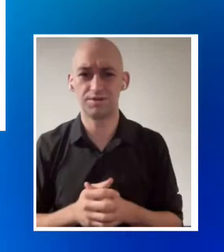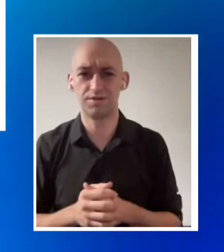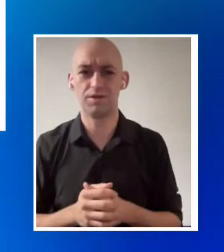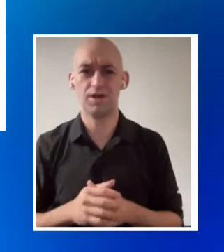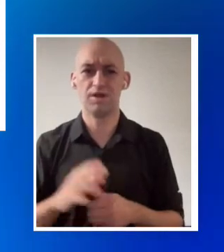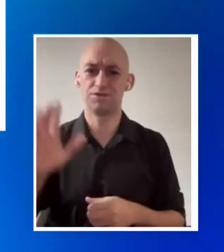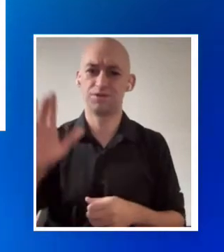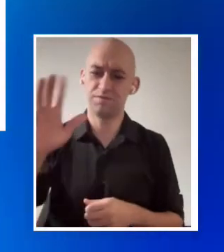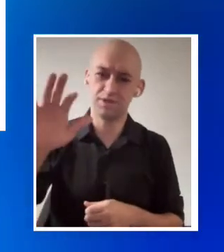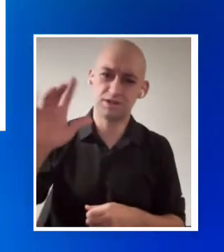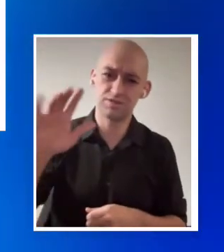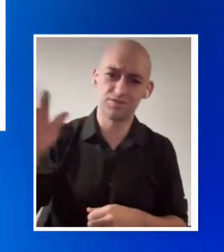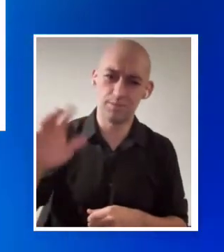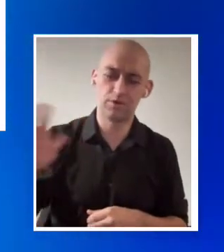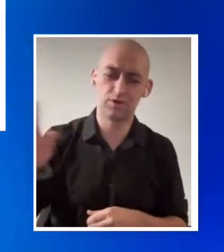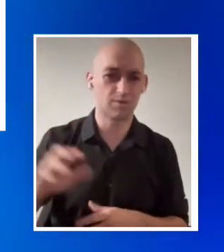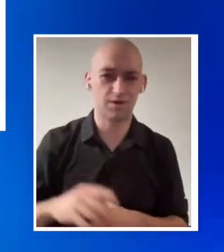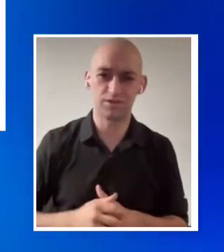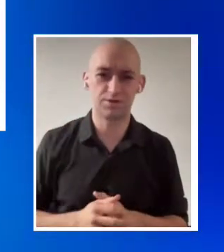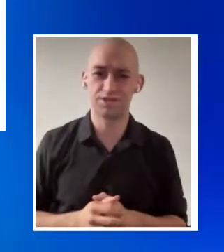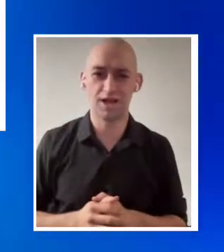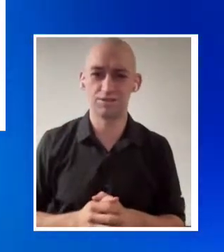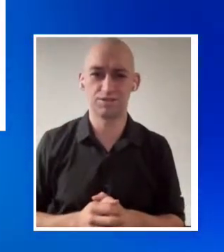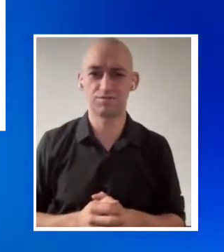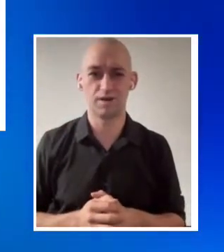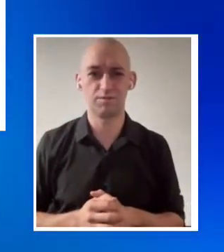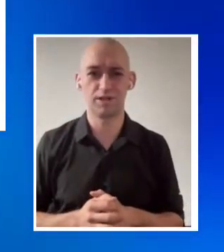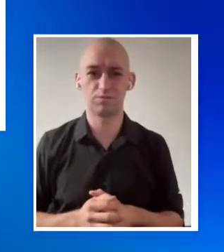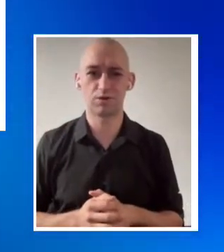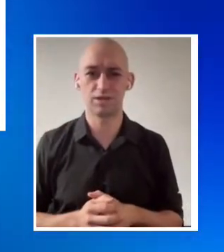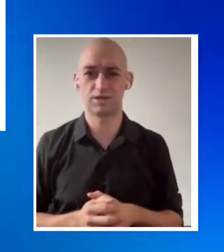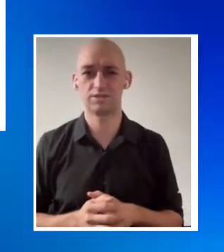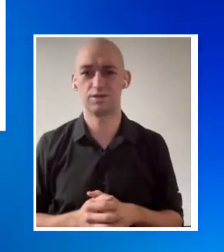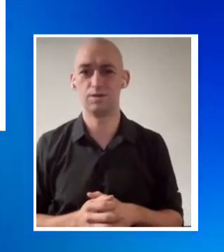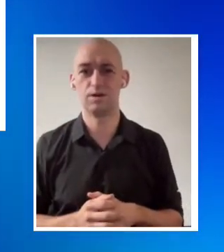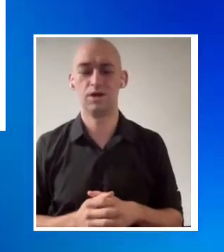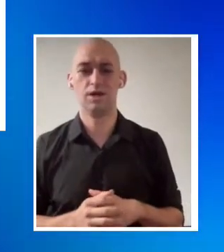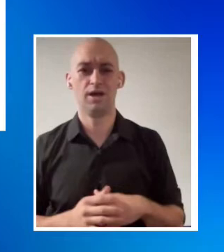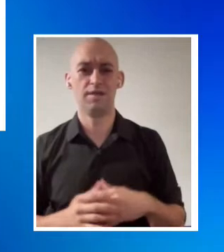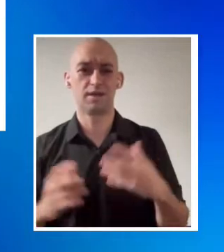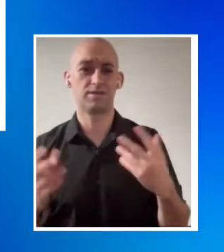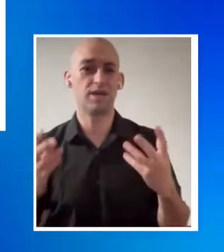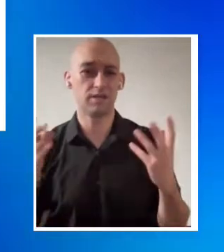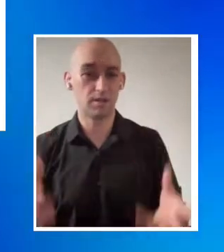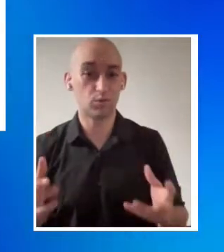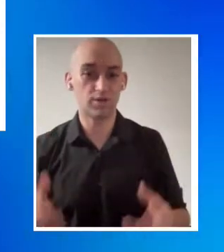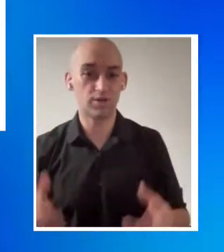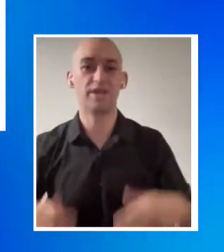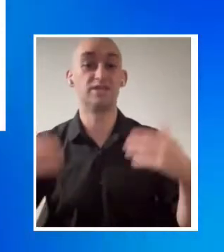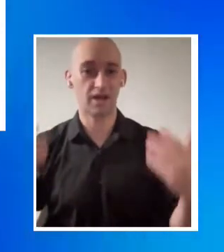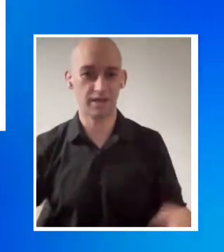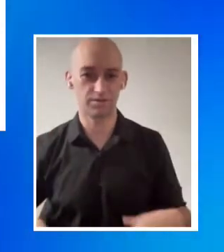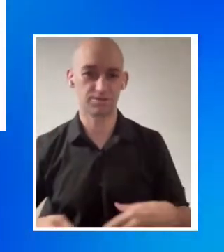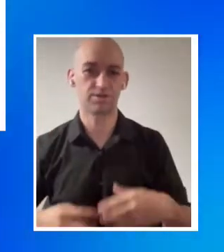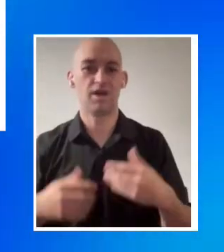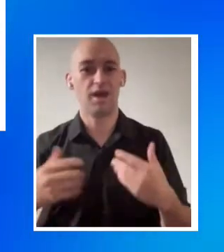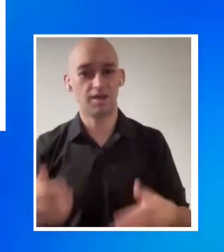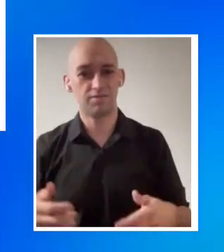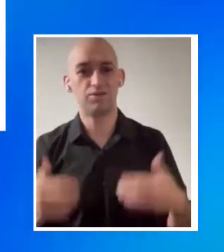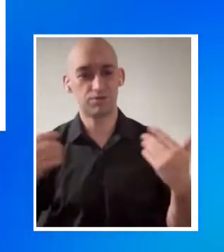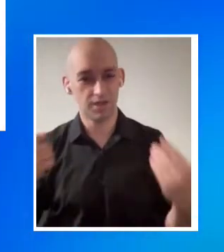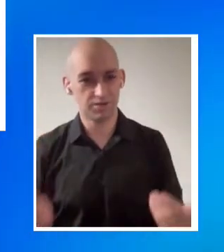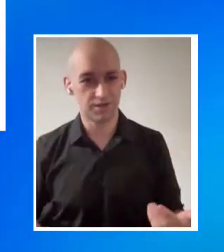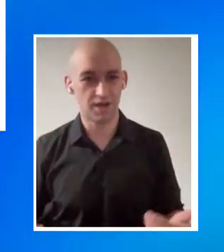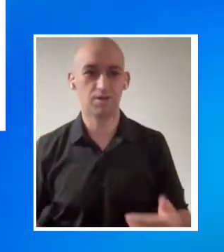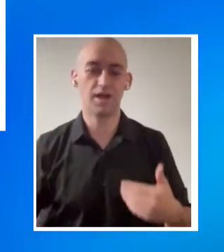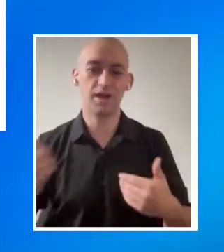on the material. If you're giving me tons of numbers, wow, that's pretty challenging for everybody to process. So, and like saying the number one thing is titles.